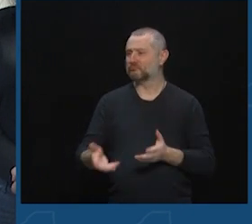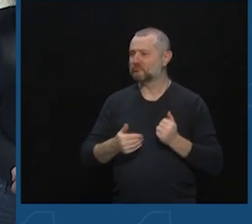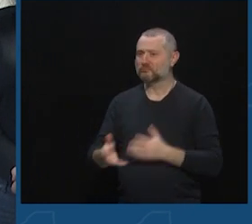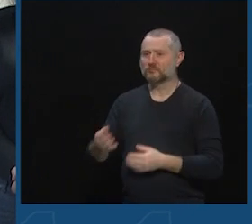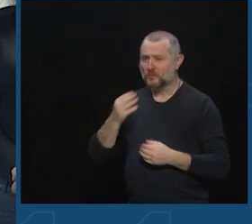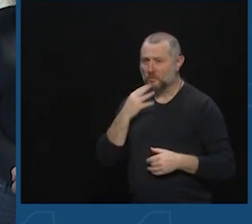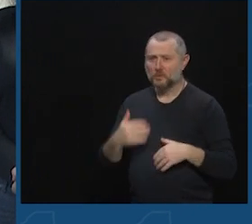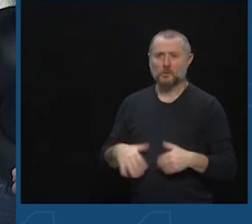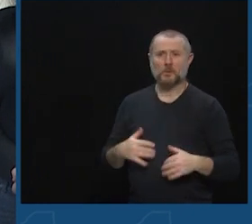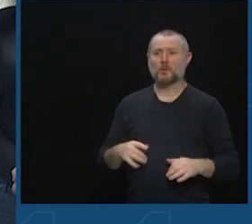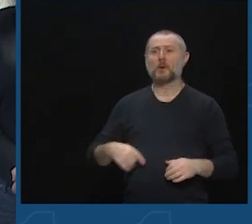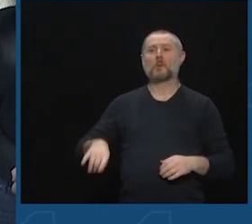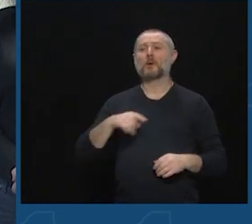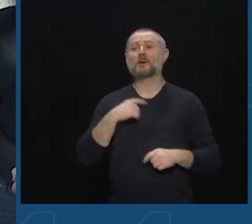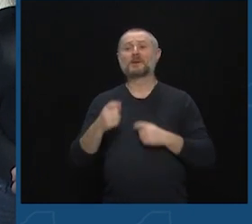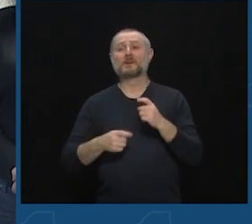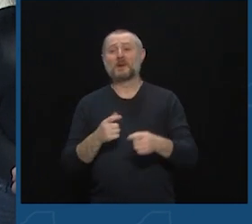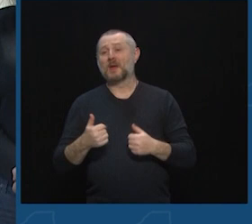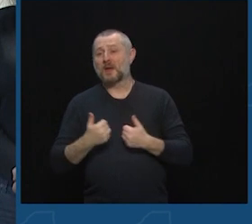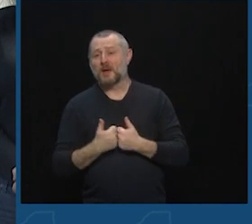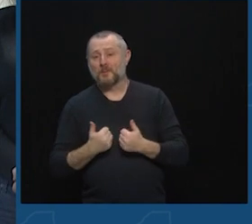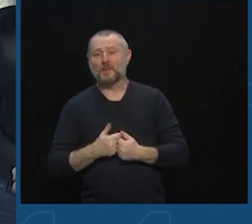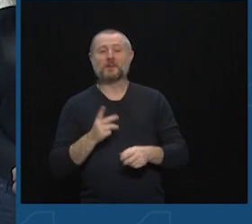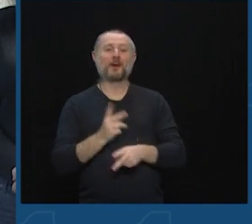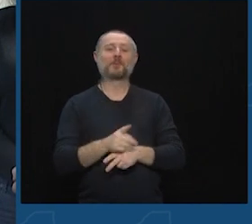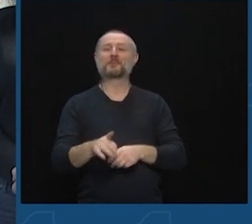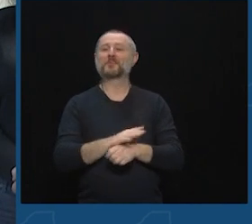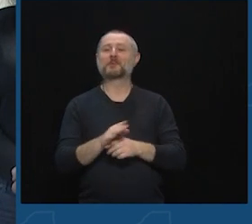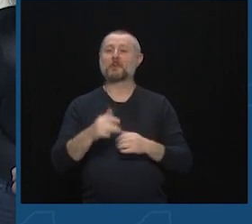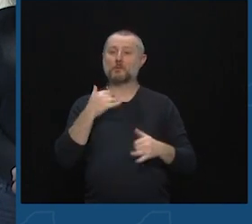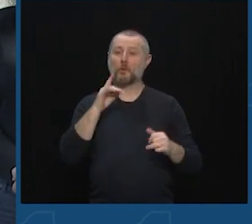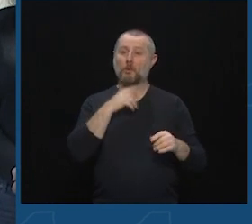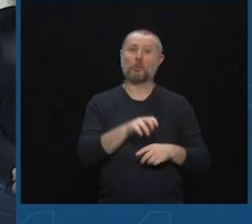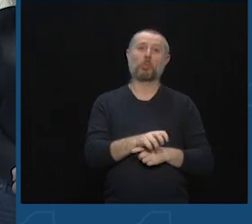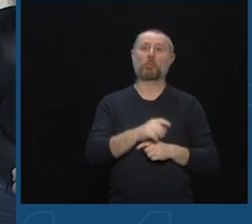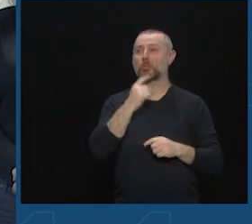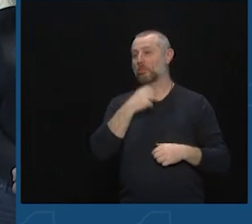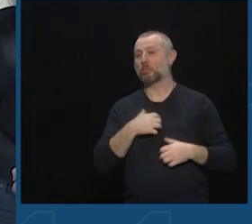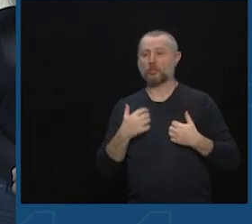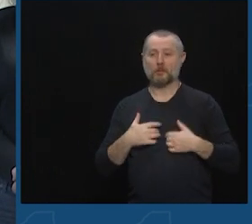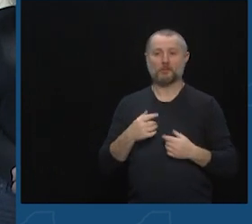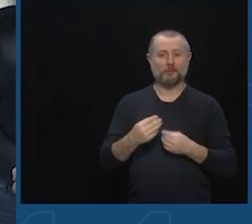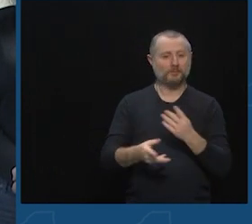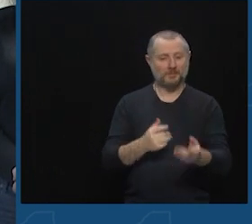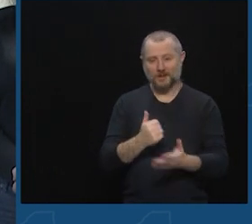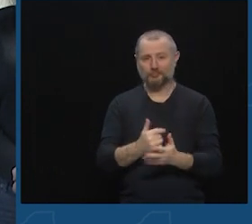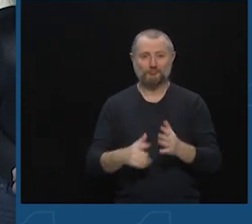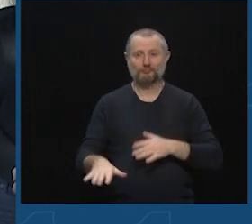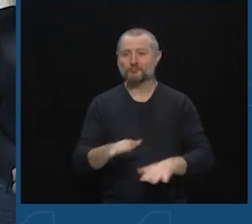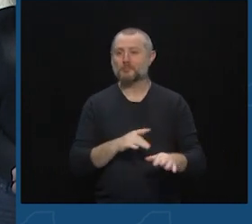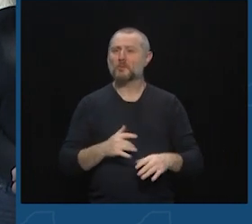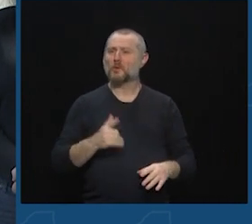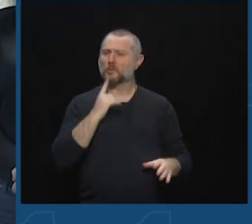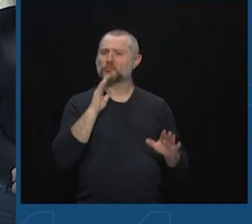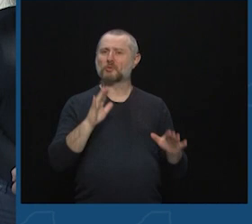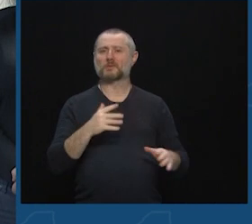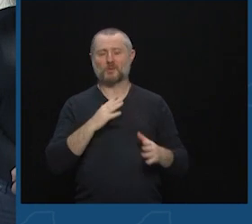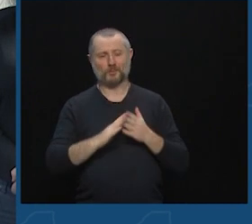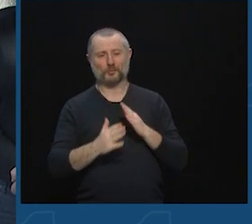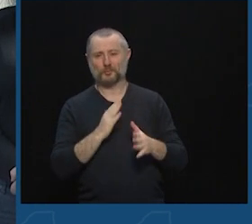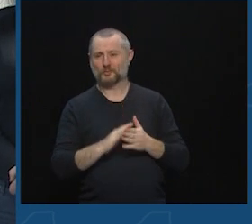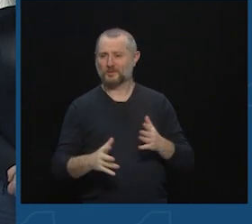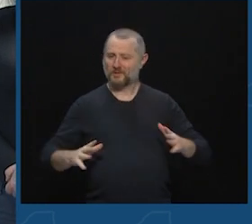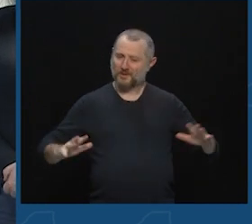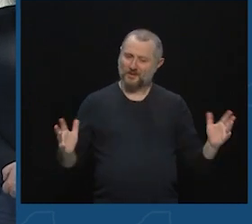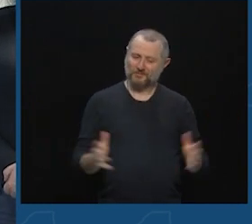and activities for people to use while in these shelters. It has been truly, truly remarkable to see how quickly